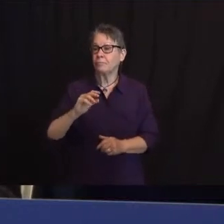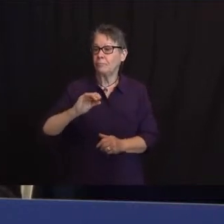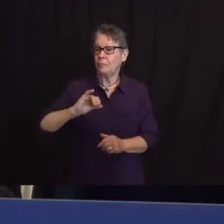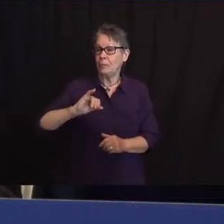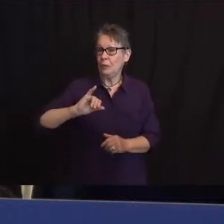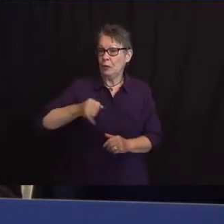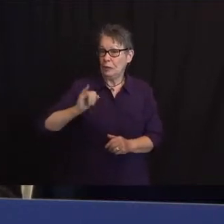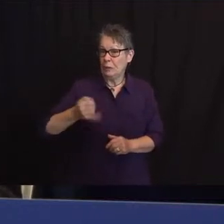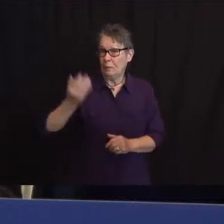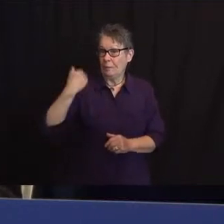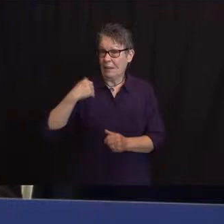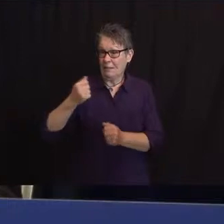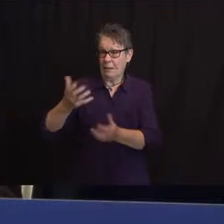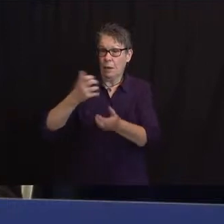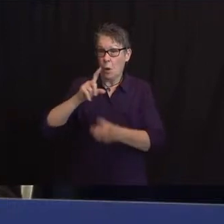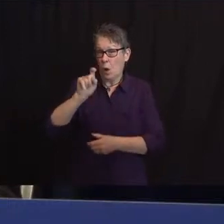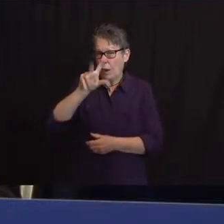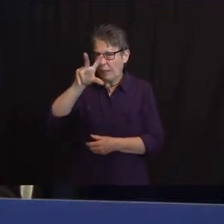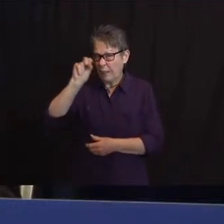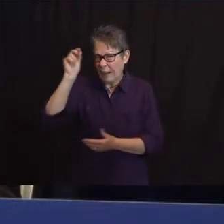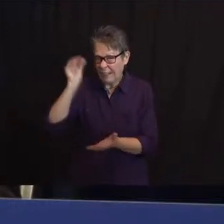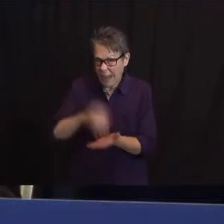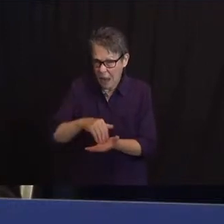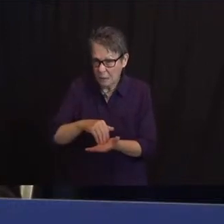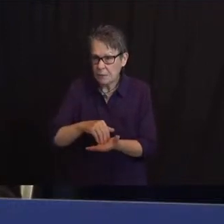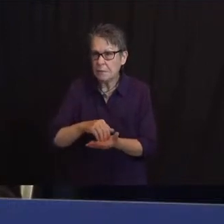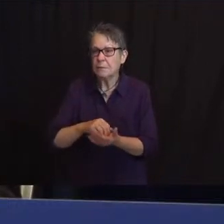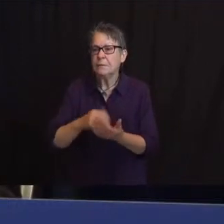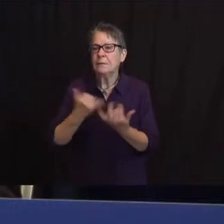doses last week to